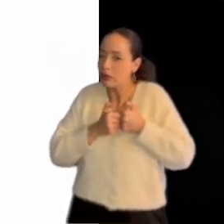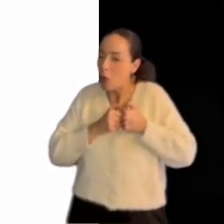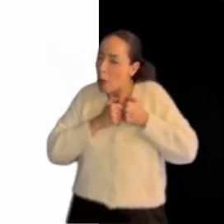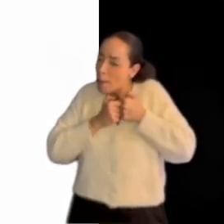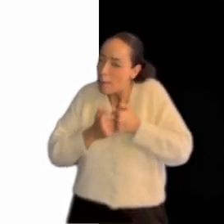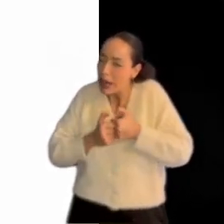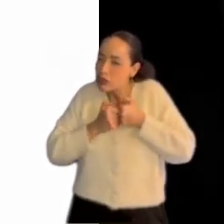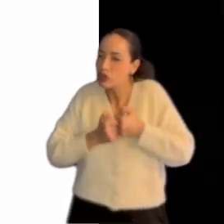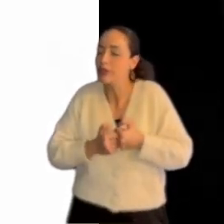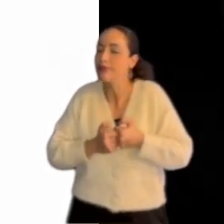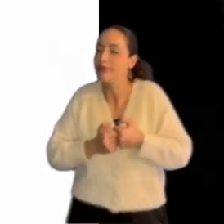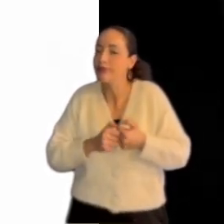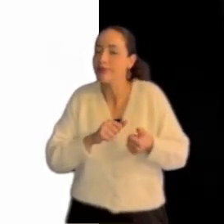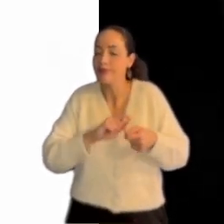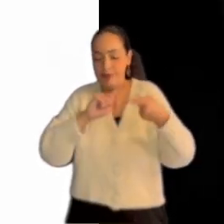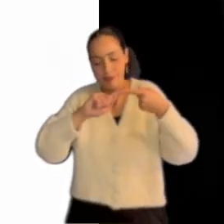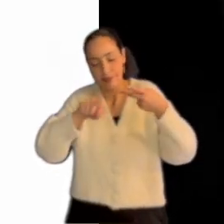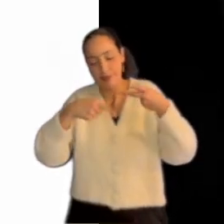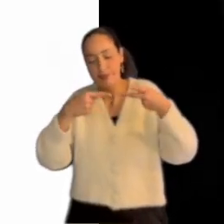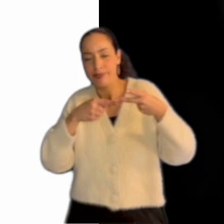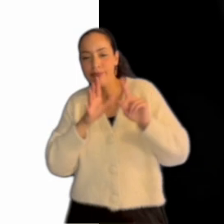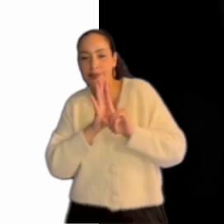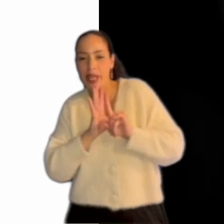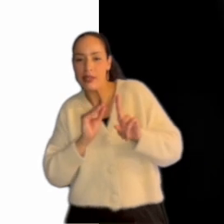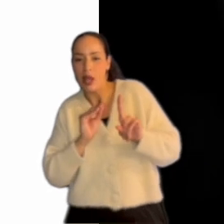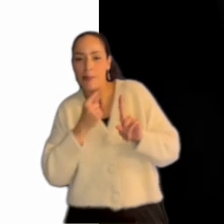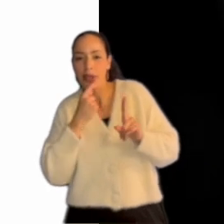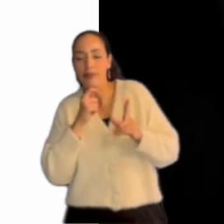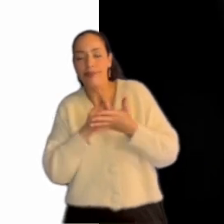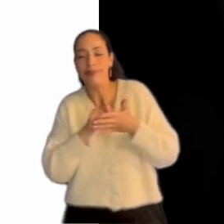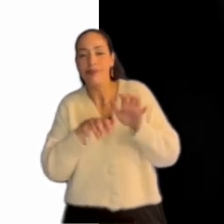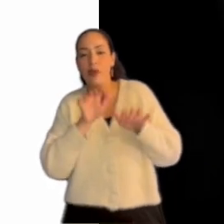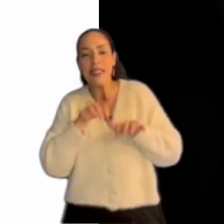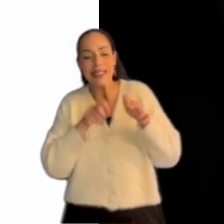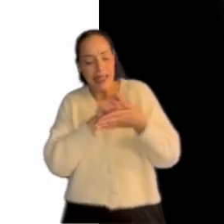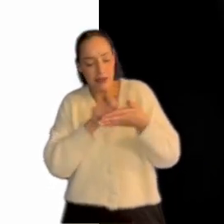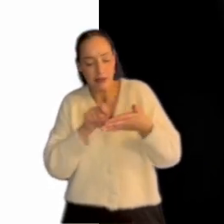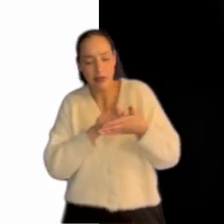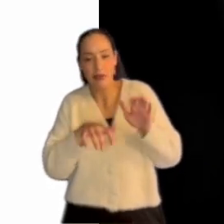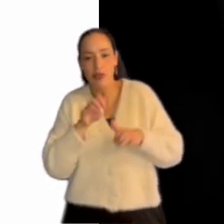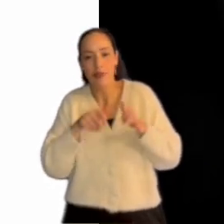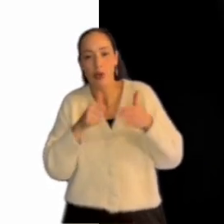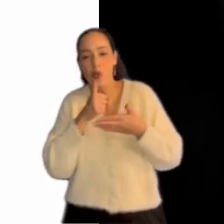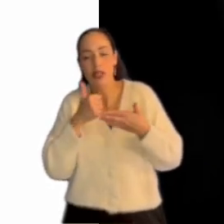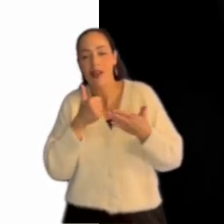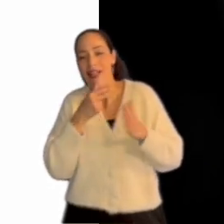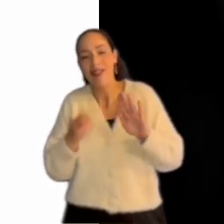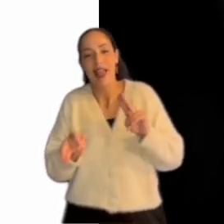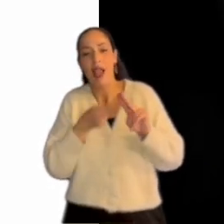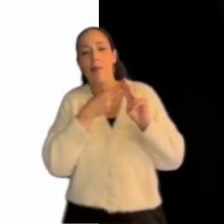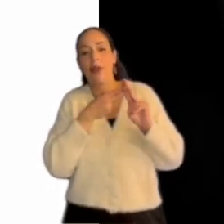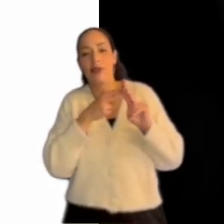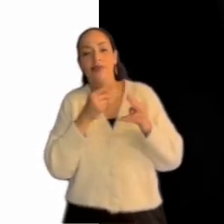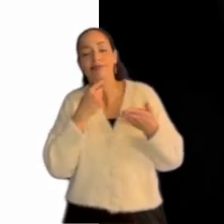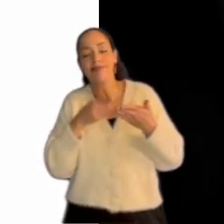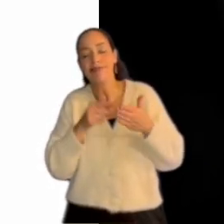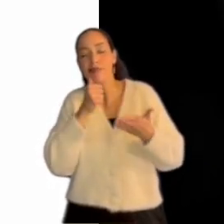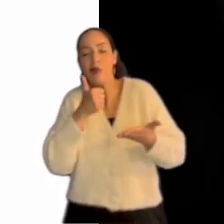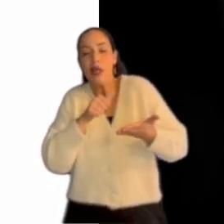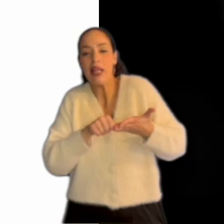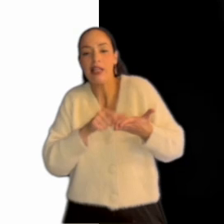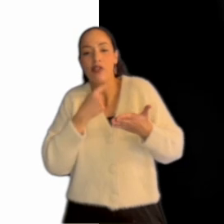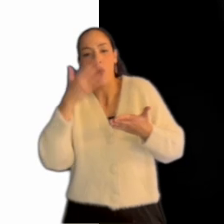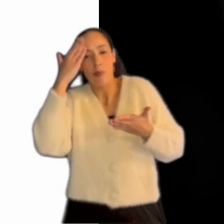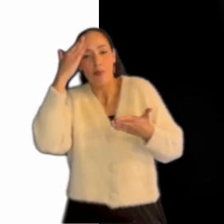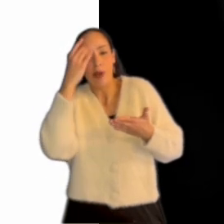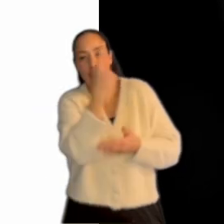The second example is the text which was typed onto a sticky label and fixed to a letter inviting a mother to attend their 12-week scan